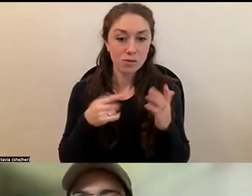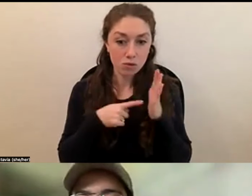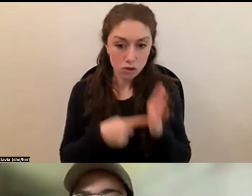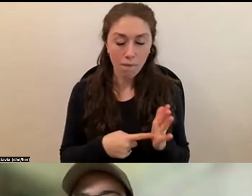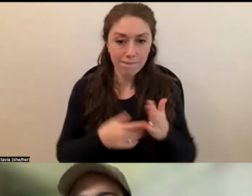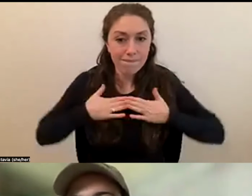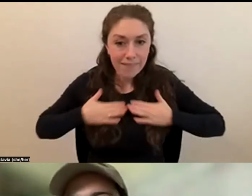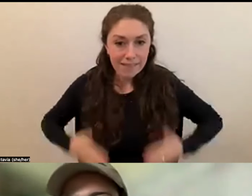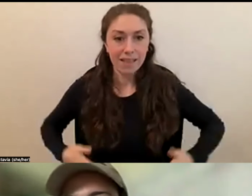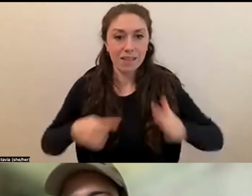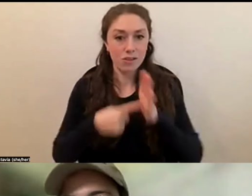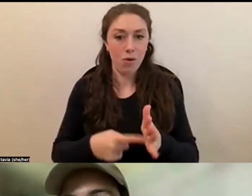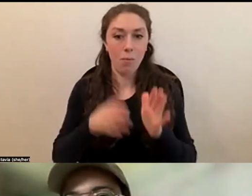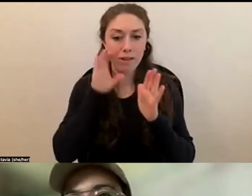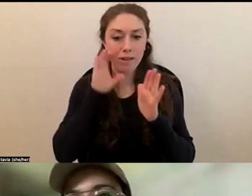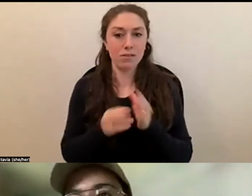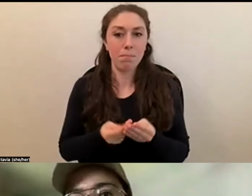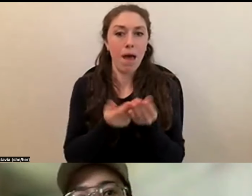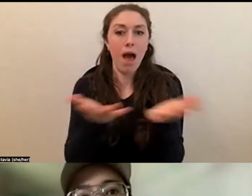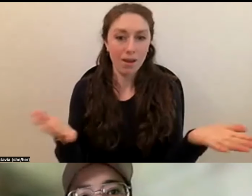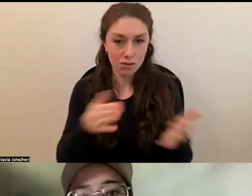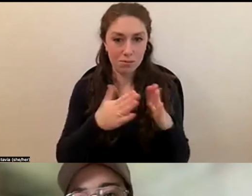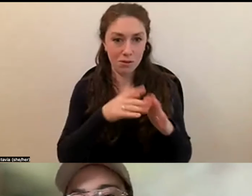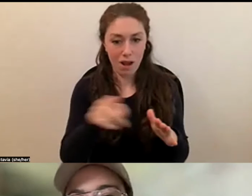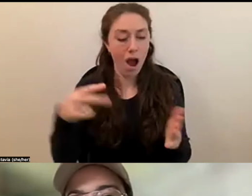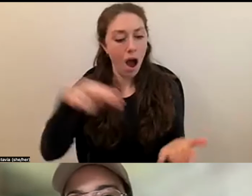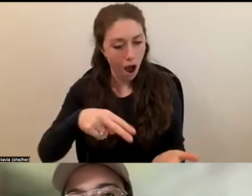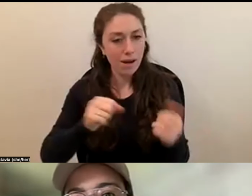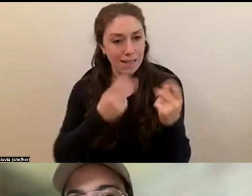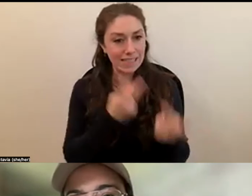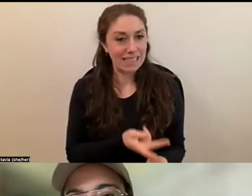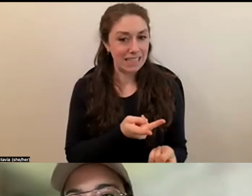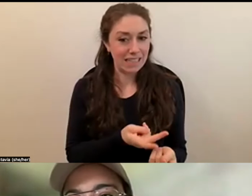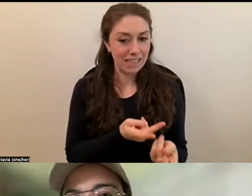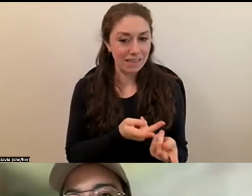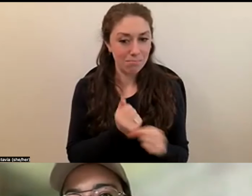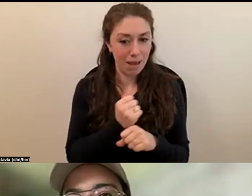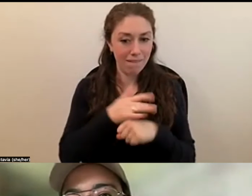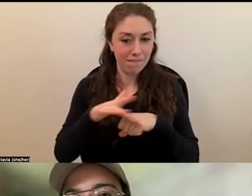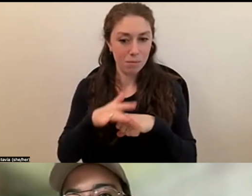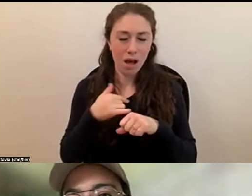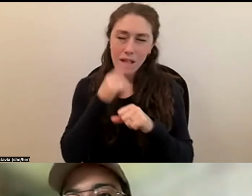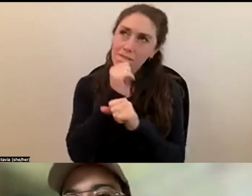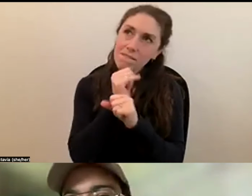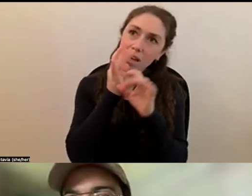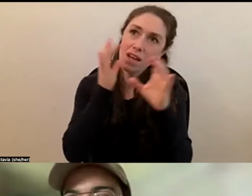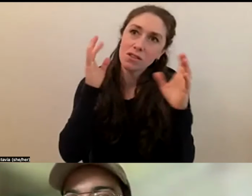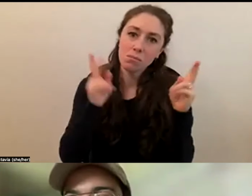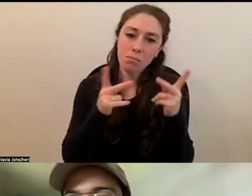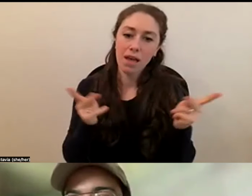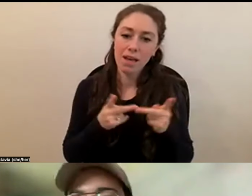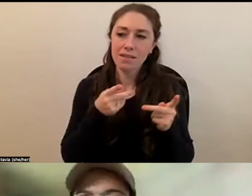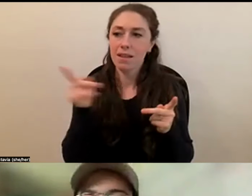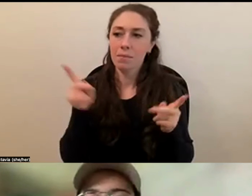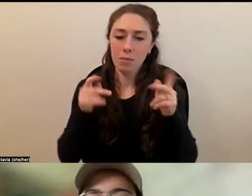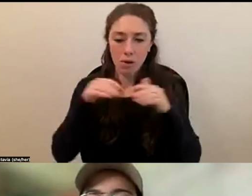physically show the pictures back to the community, make them available to the community. I envision a place where they can walk in